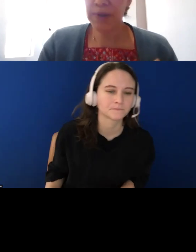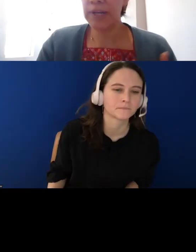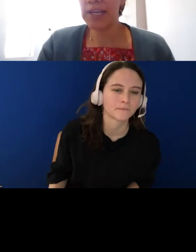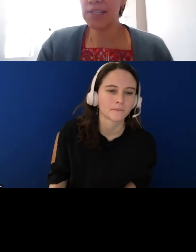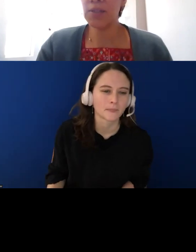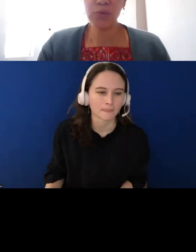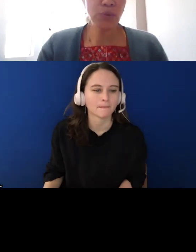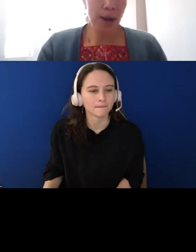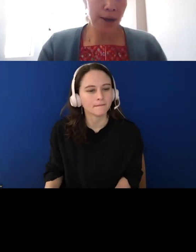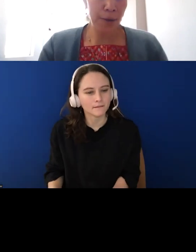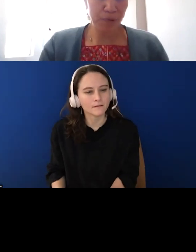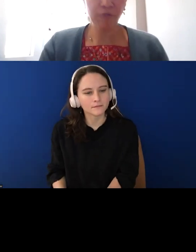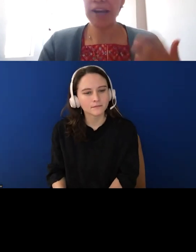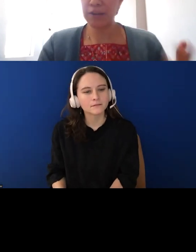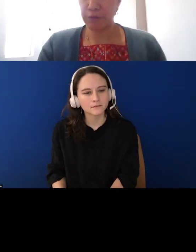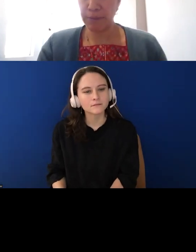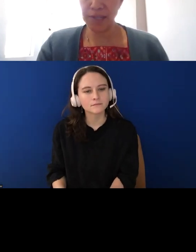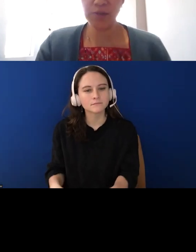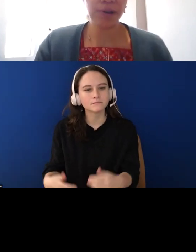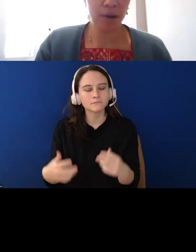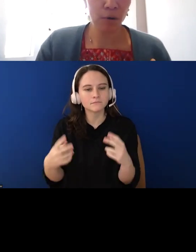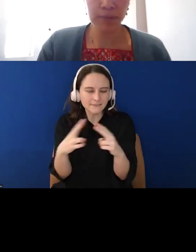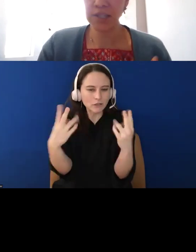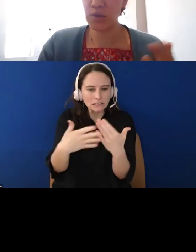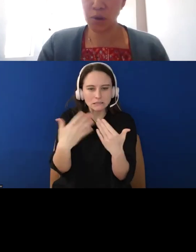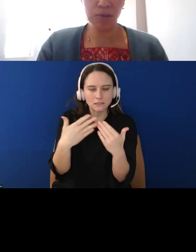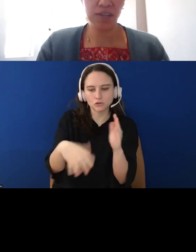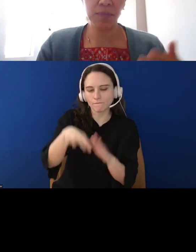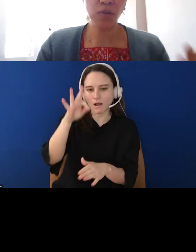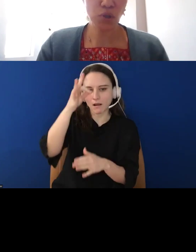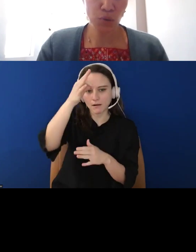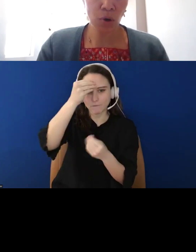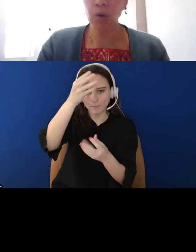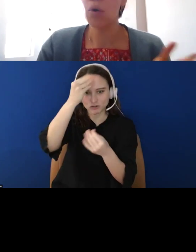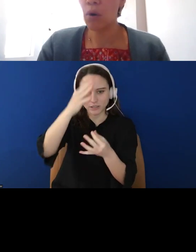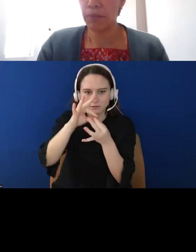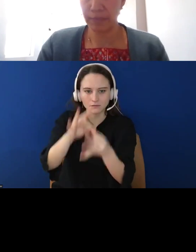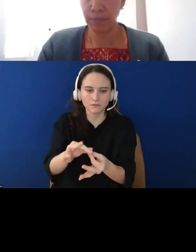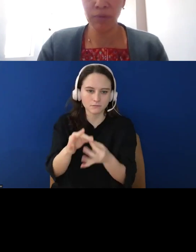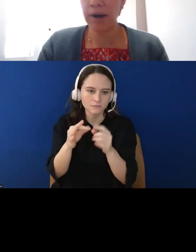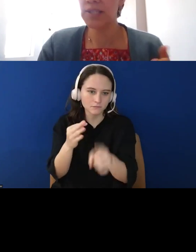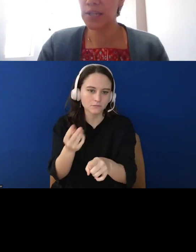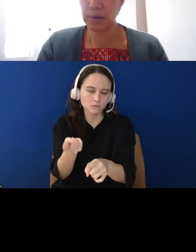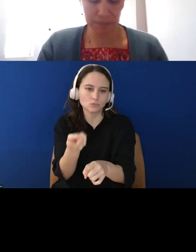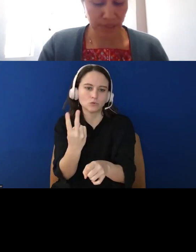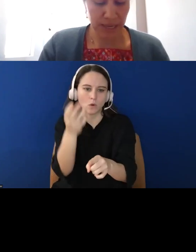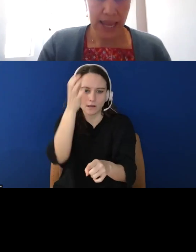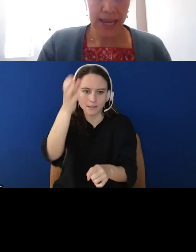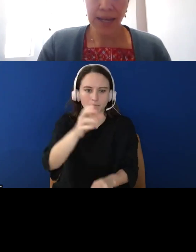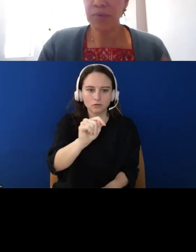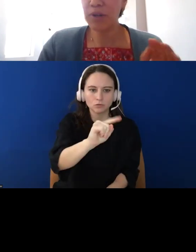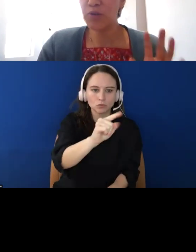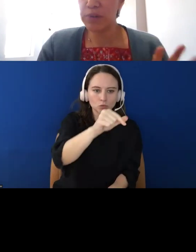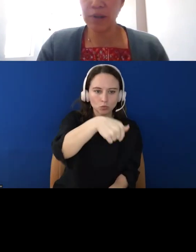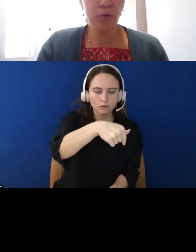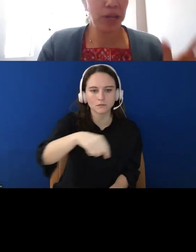It is very easy to find information of these two concepts, tzuq or ko, both are synonyms.